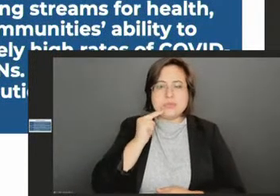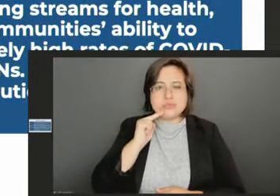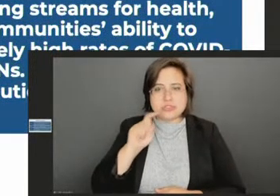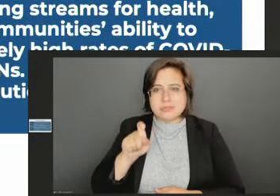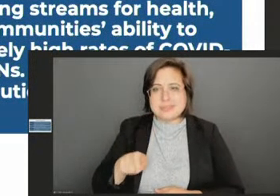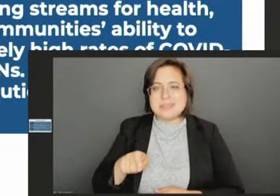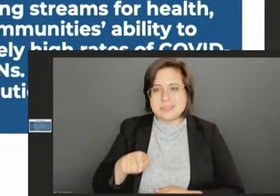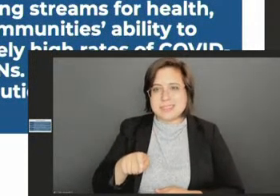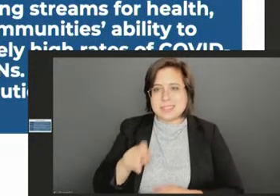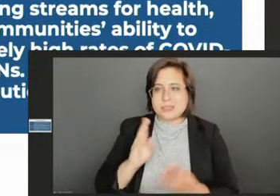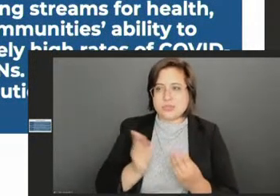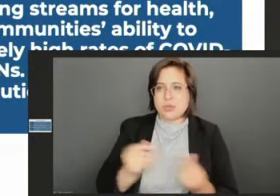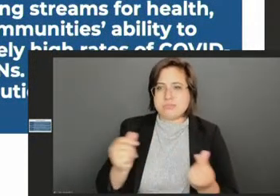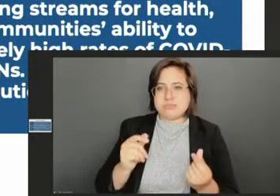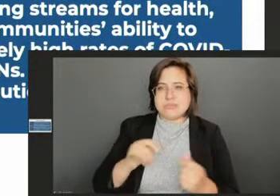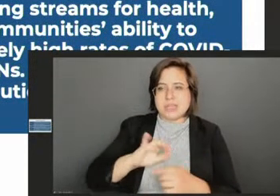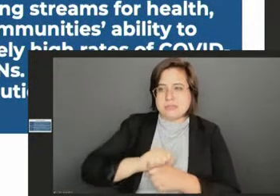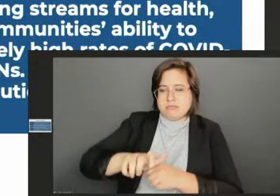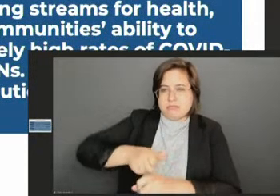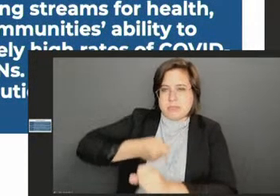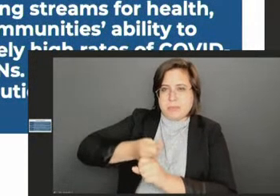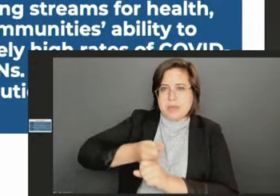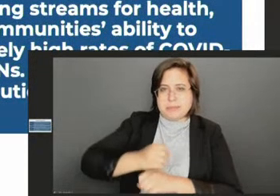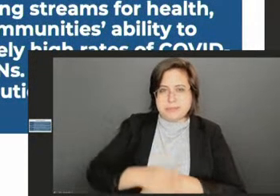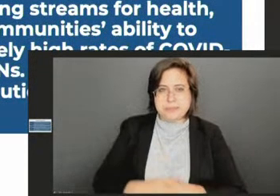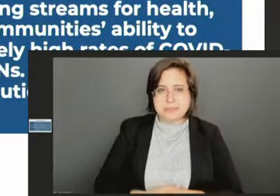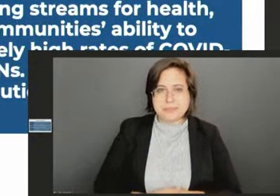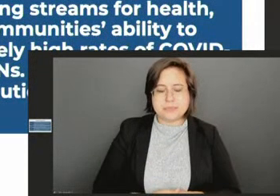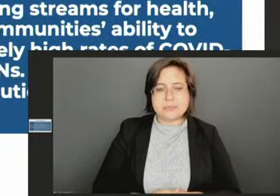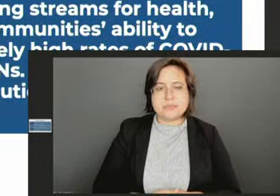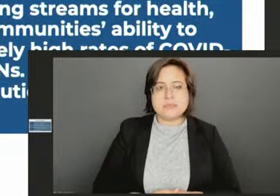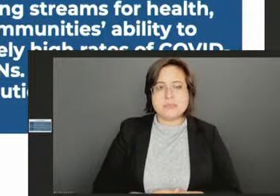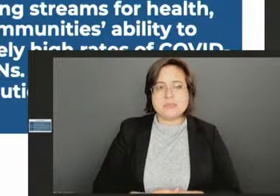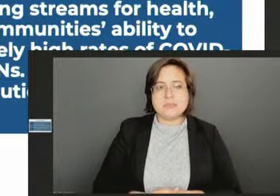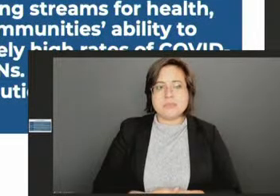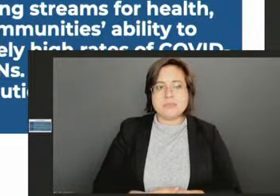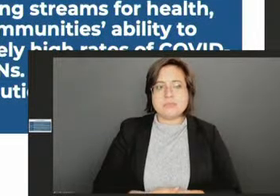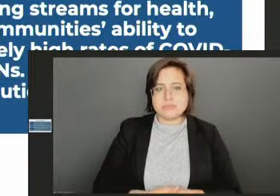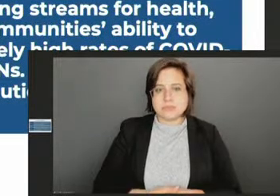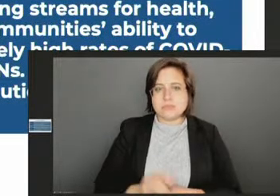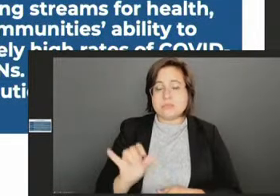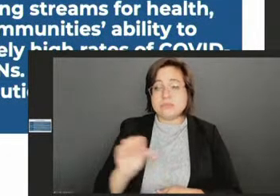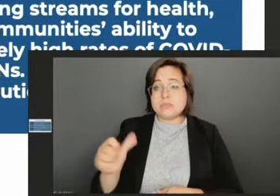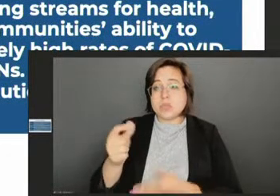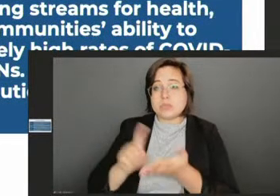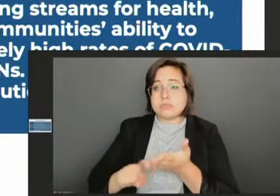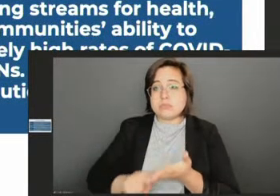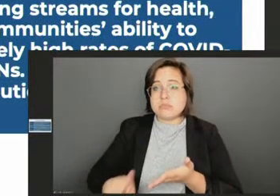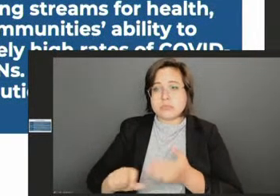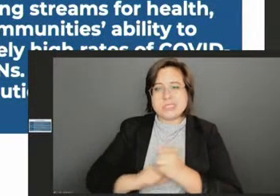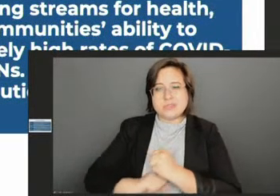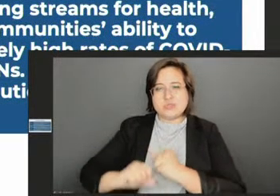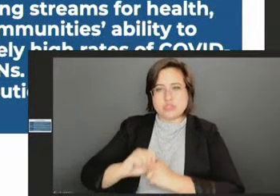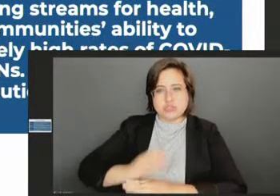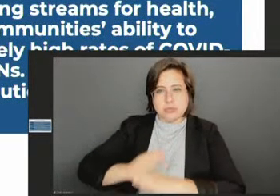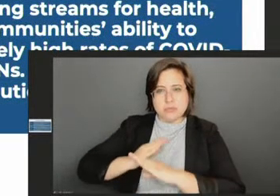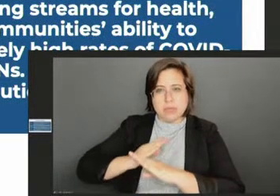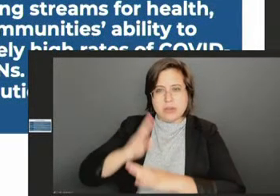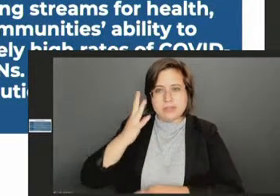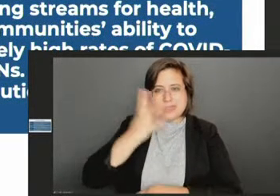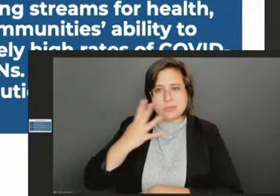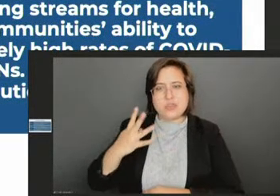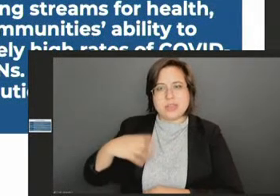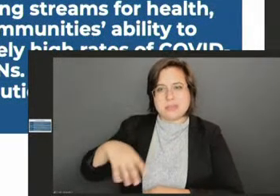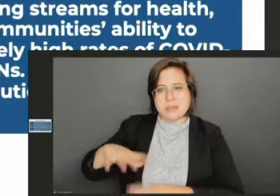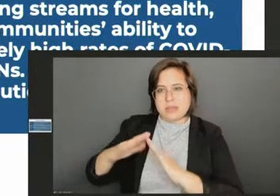of COVID-19 on this community. And we also looked at in terms of other structural barriers that the immigrant communities